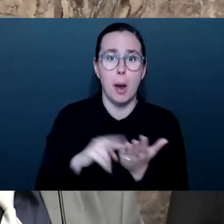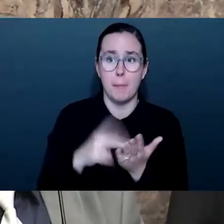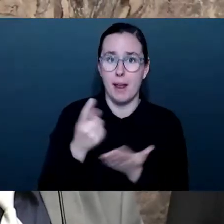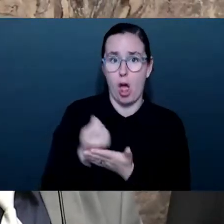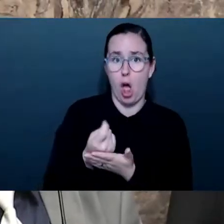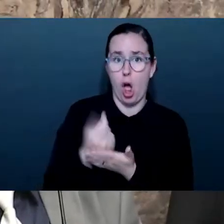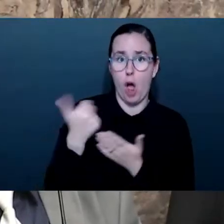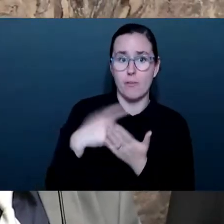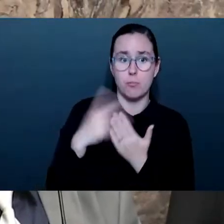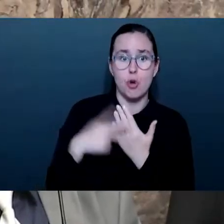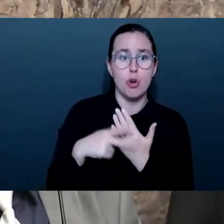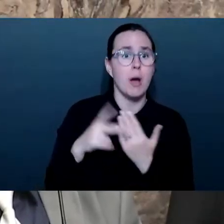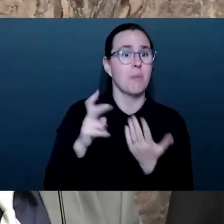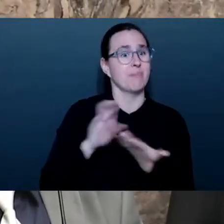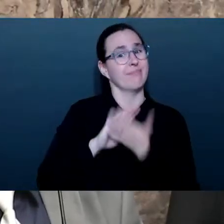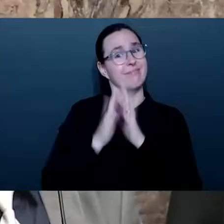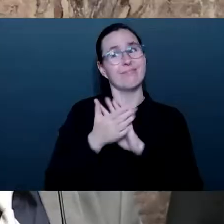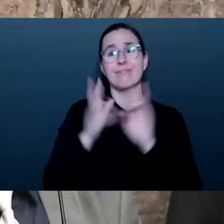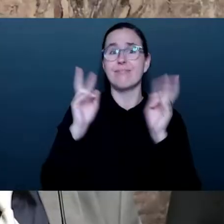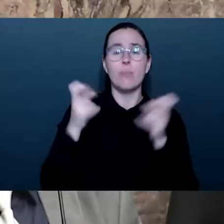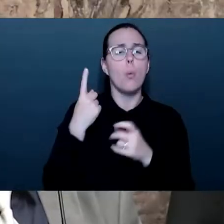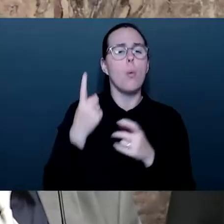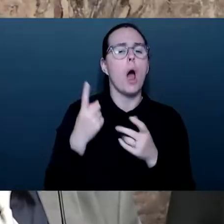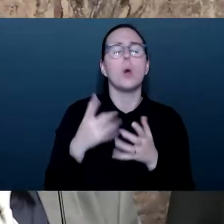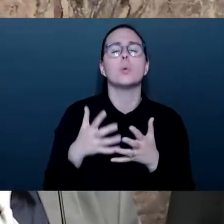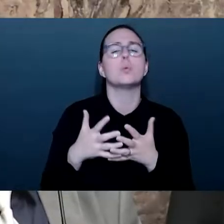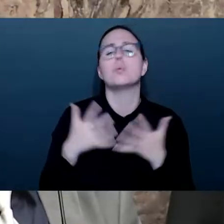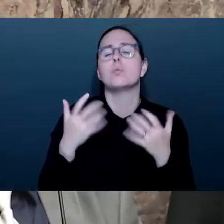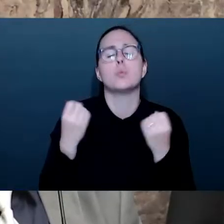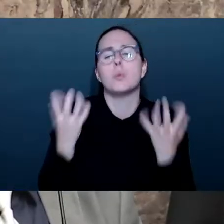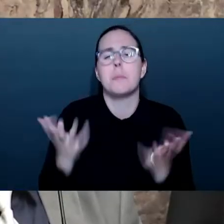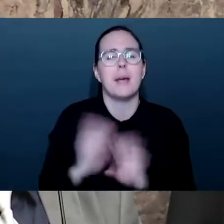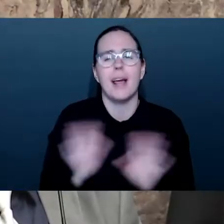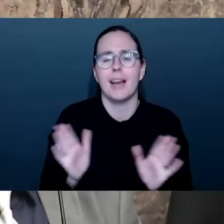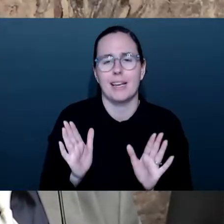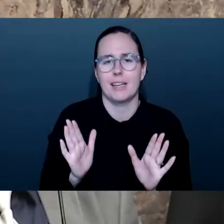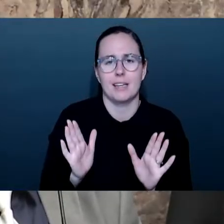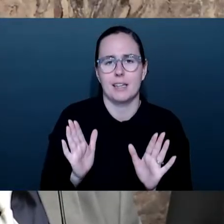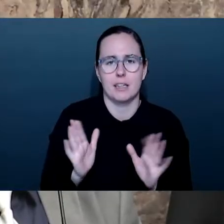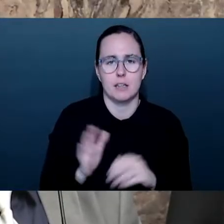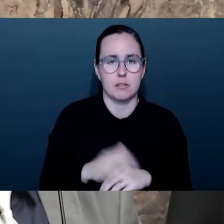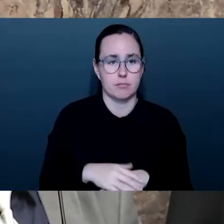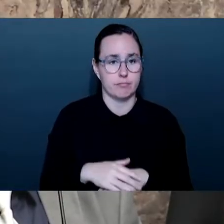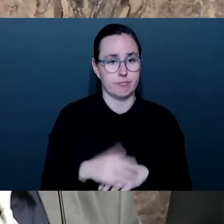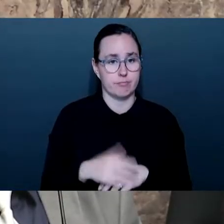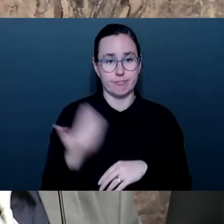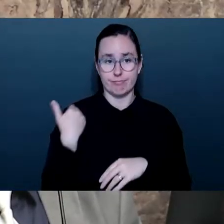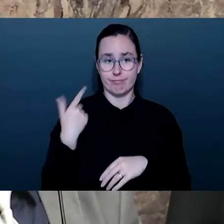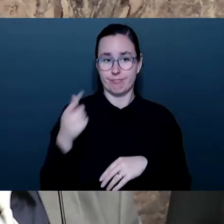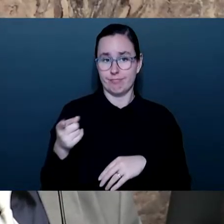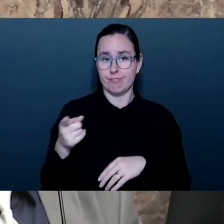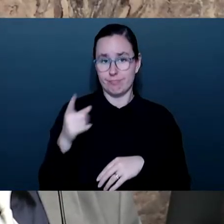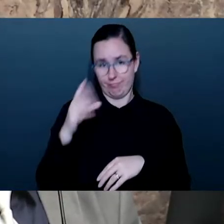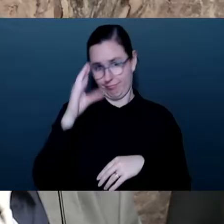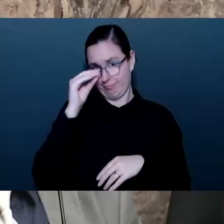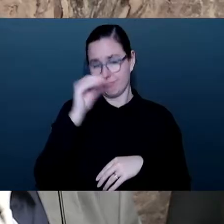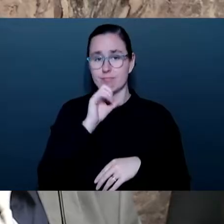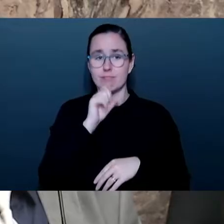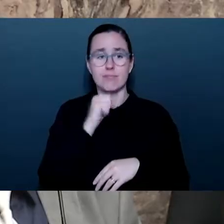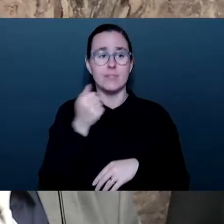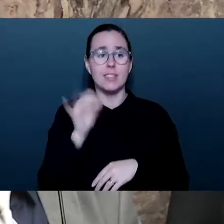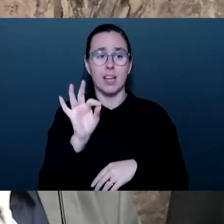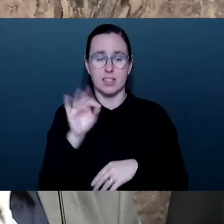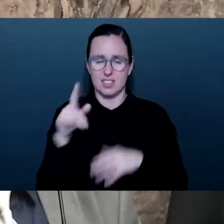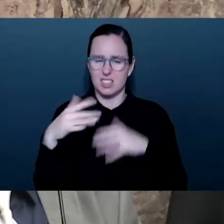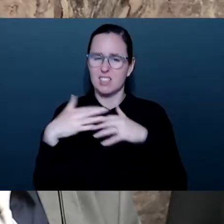Last year, 19-year-old Sebastian Moore from the Kitsillas Nation was murdered. The RCMP recommended charges, but the Crown